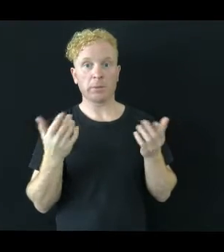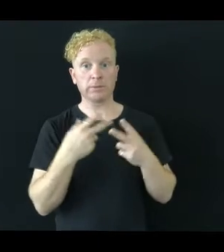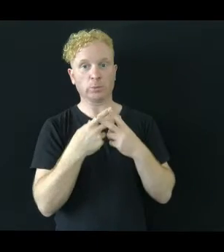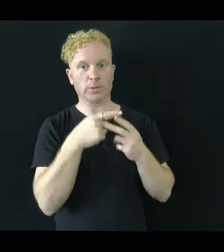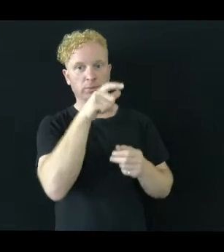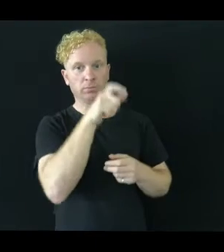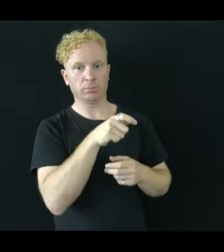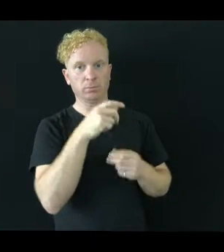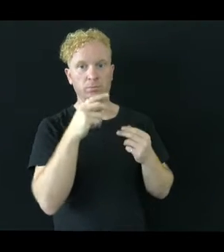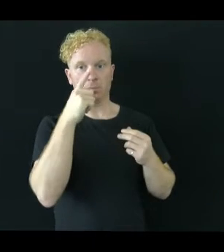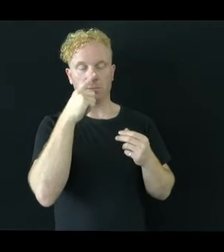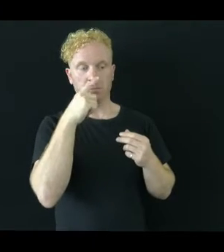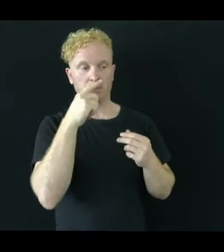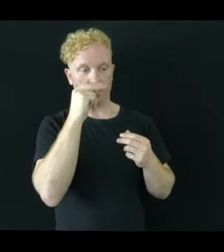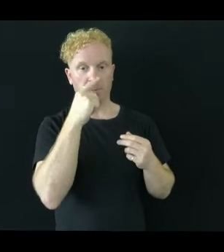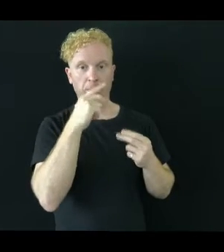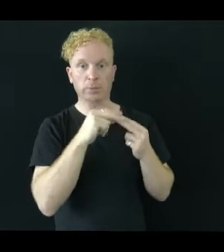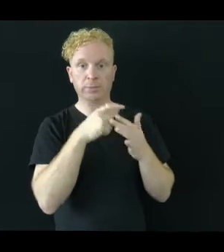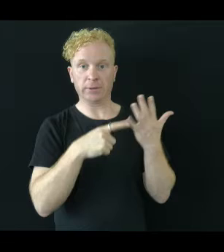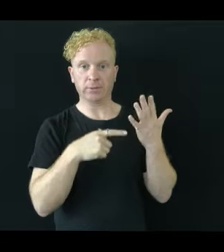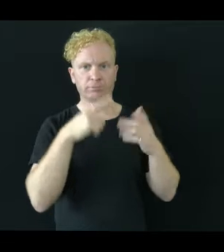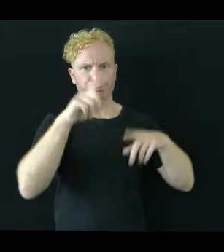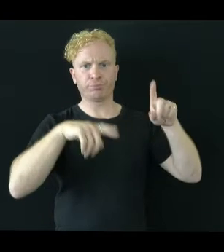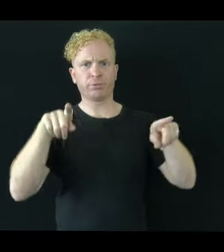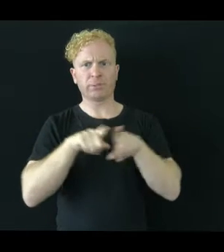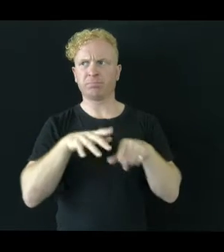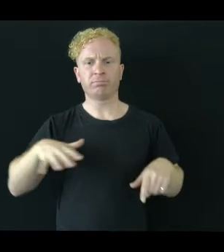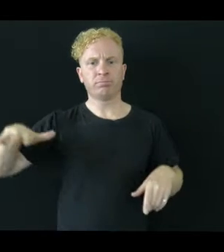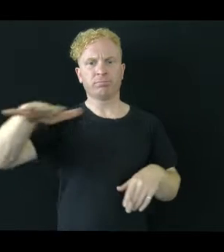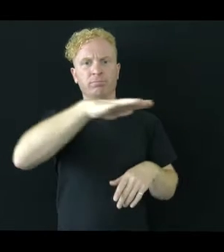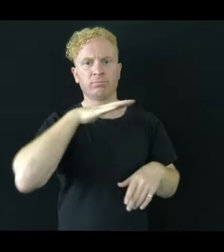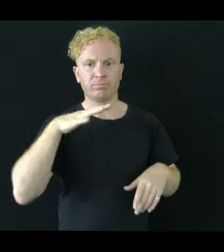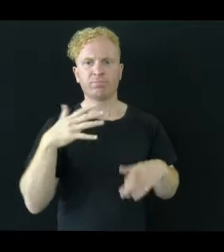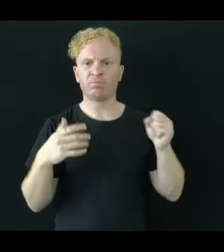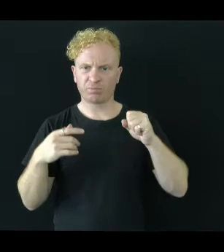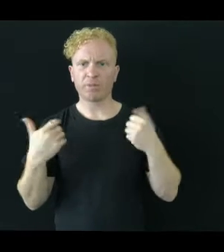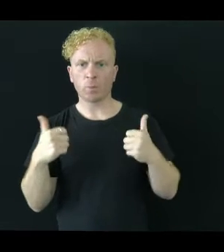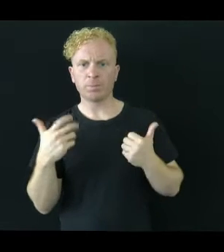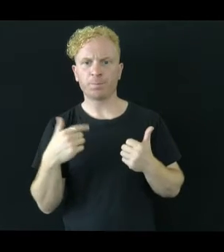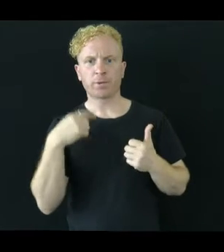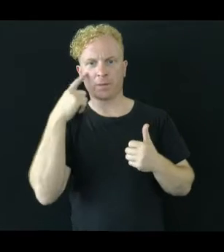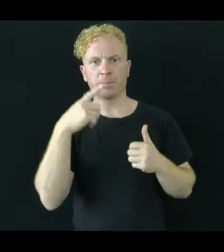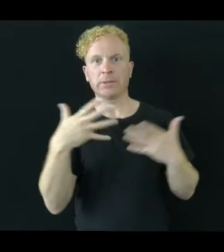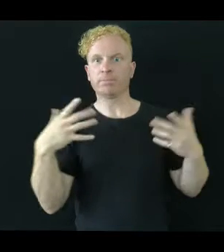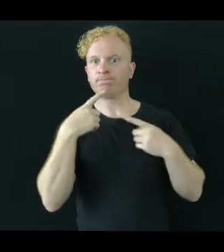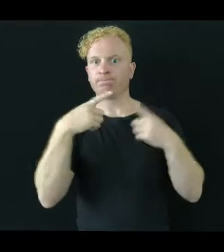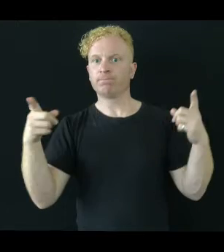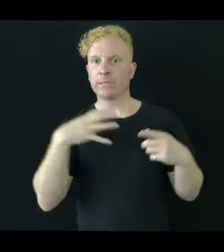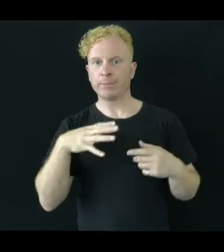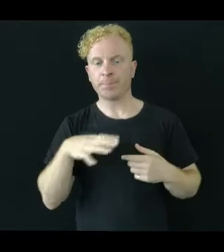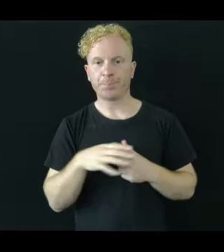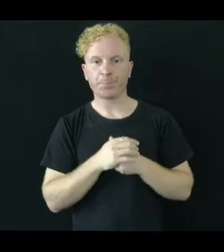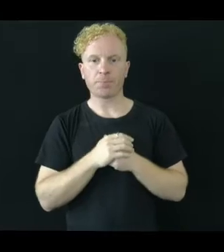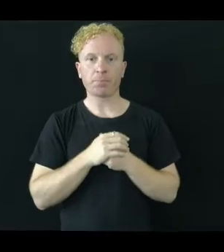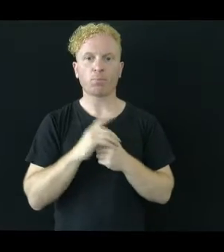The sexuality of young people with disabilities is just as diverse as anyone else's. I think that's Yeah, one of of course. the main messages. Yeah, but